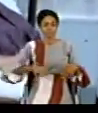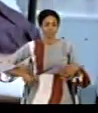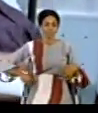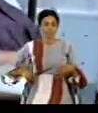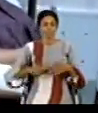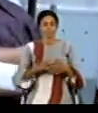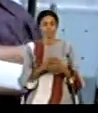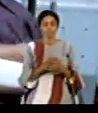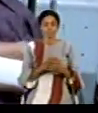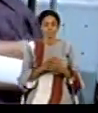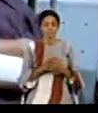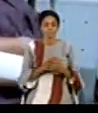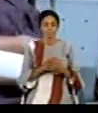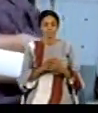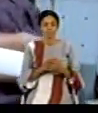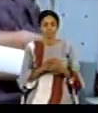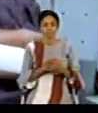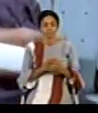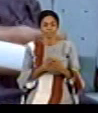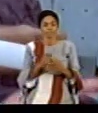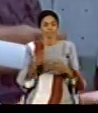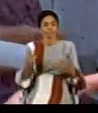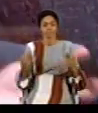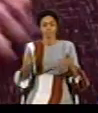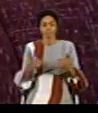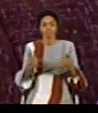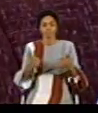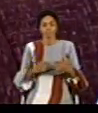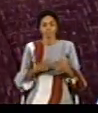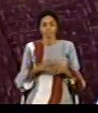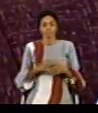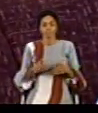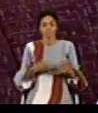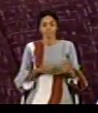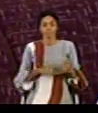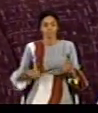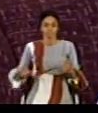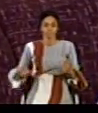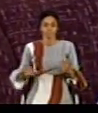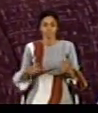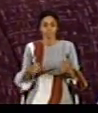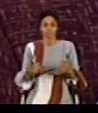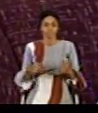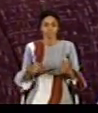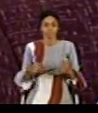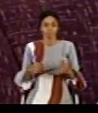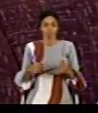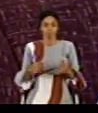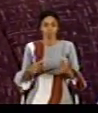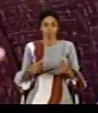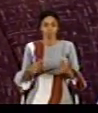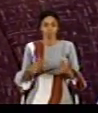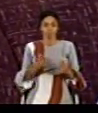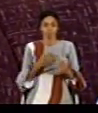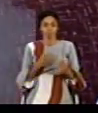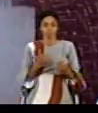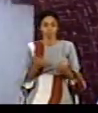histology, then I did another surgery, and a mass was removed from my chest.